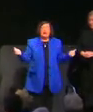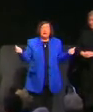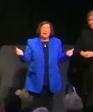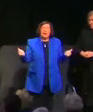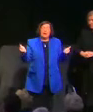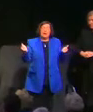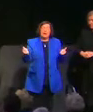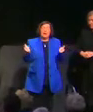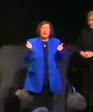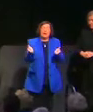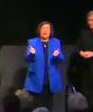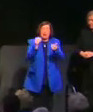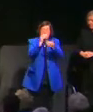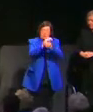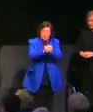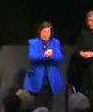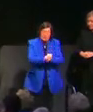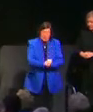Amen.